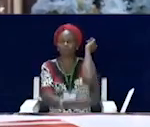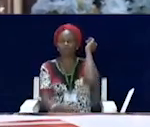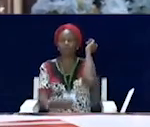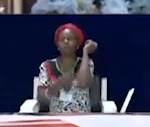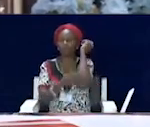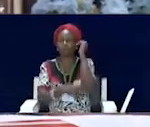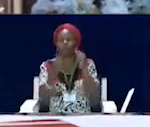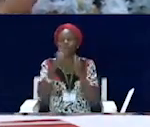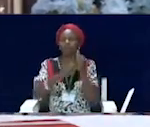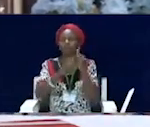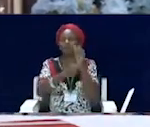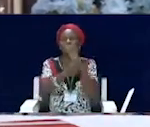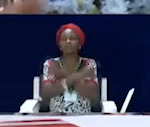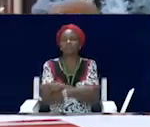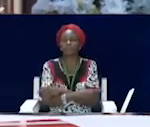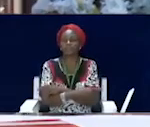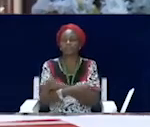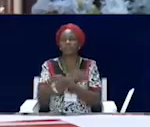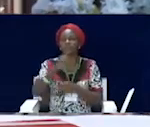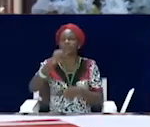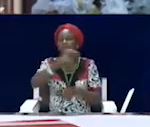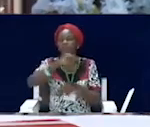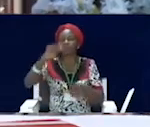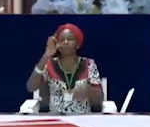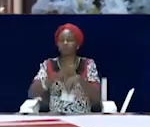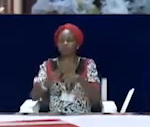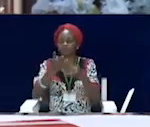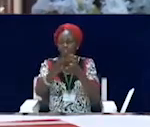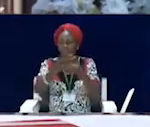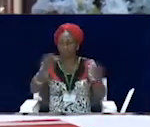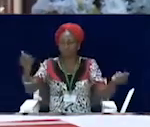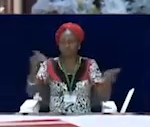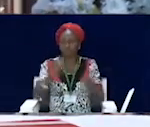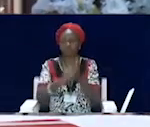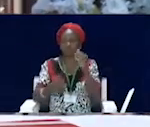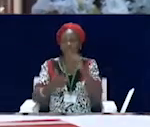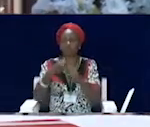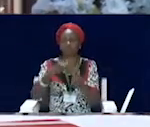day. A touch solved that problem.